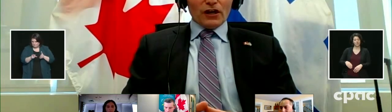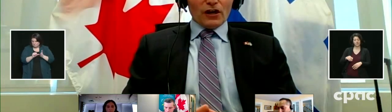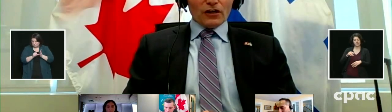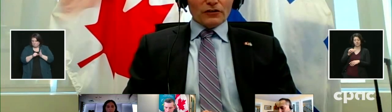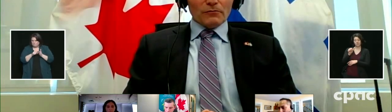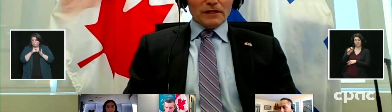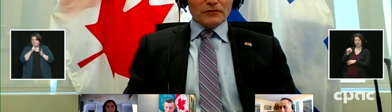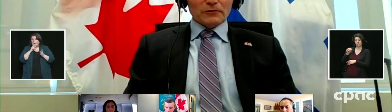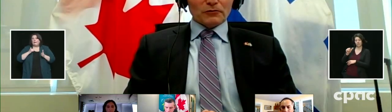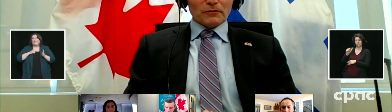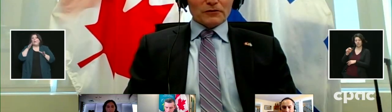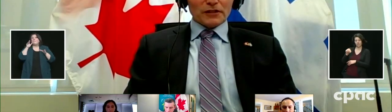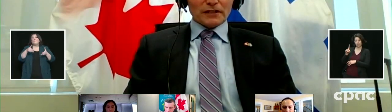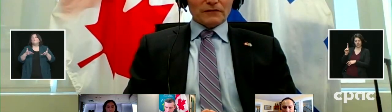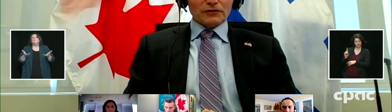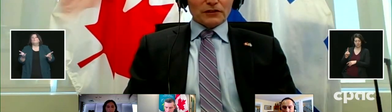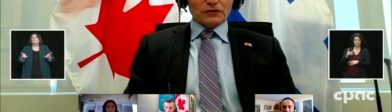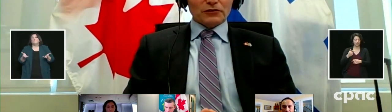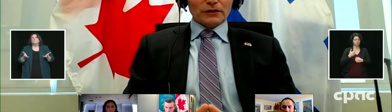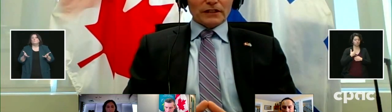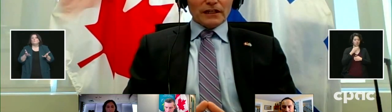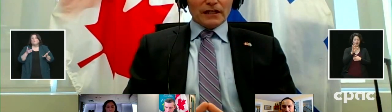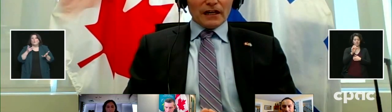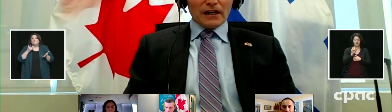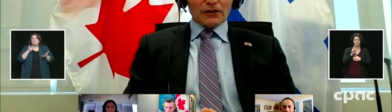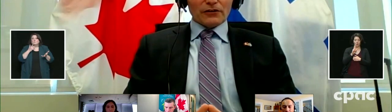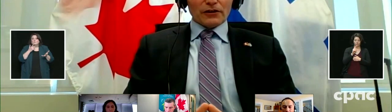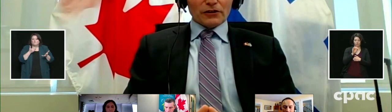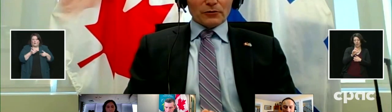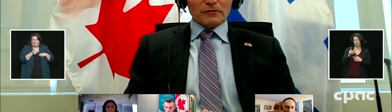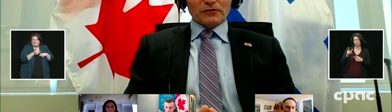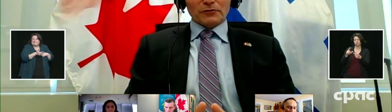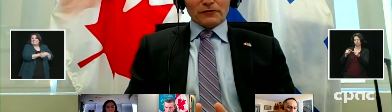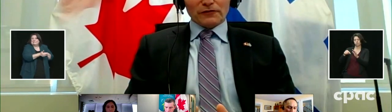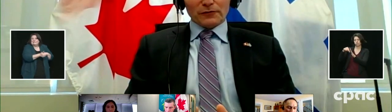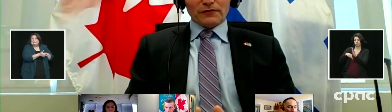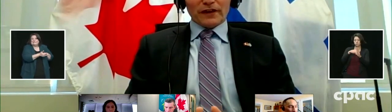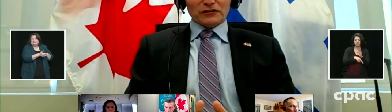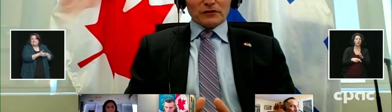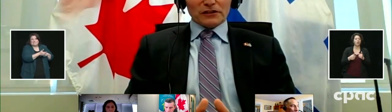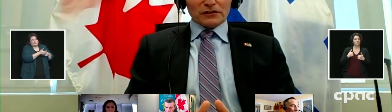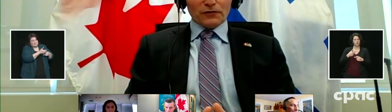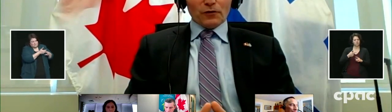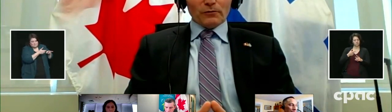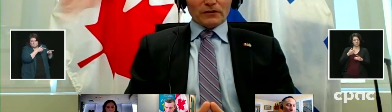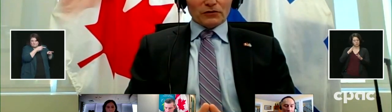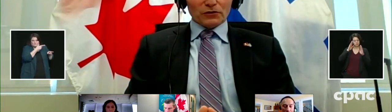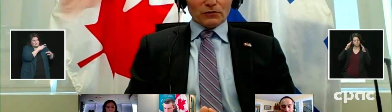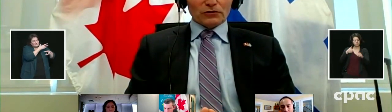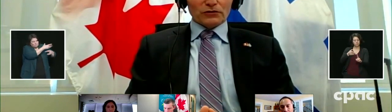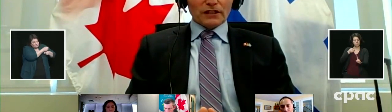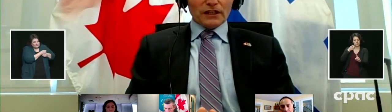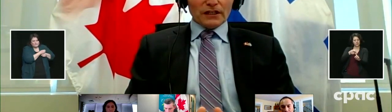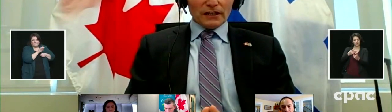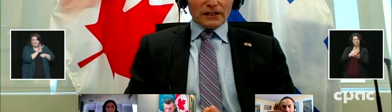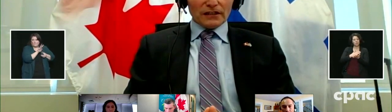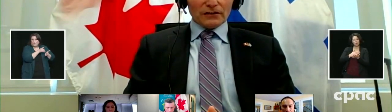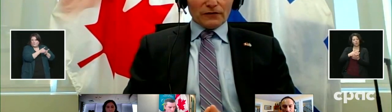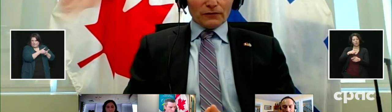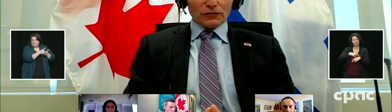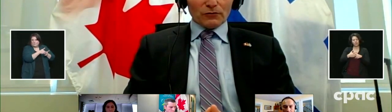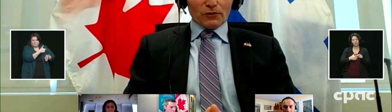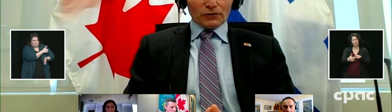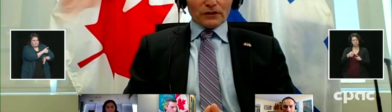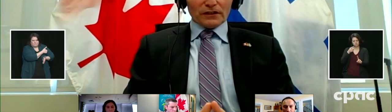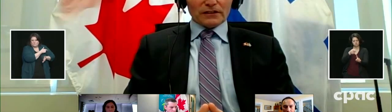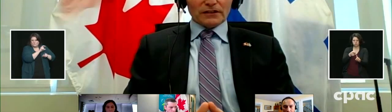focus on the medium-term objective of securing our agreement with Pfizer, which is 4 million doses in